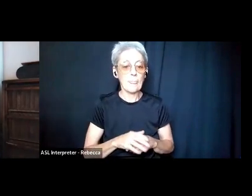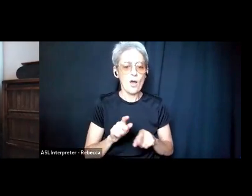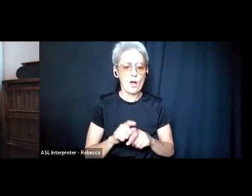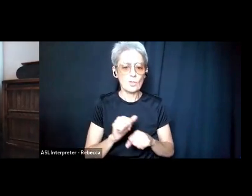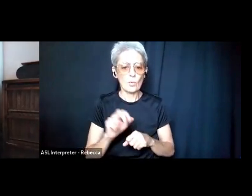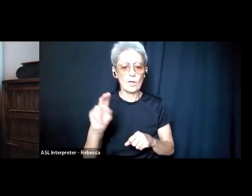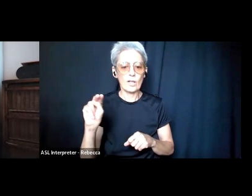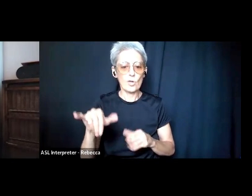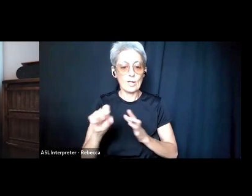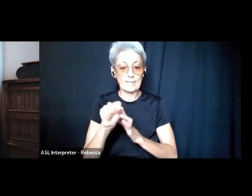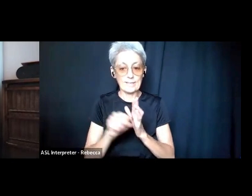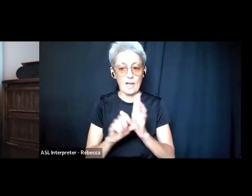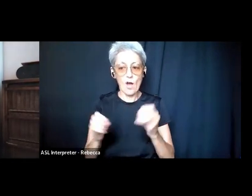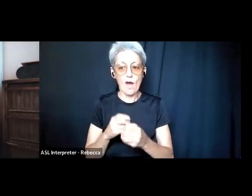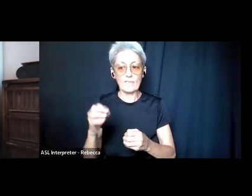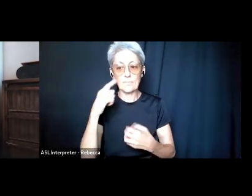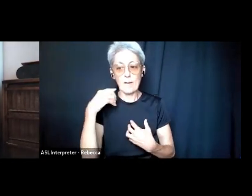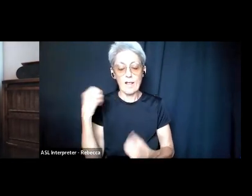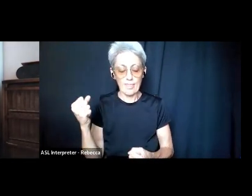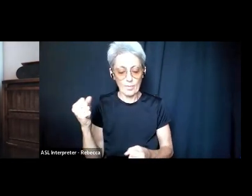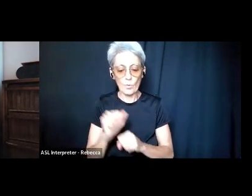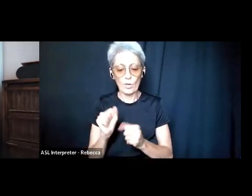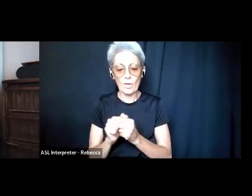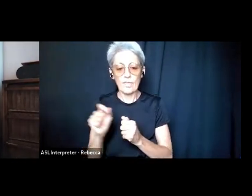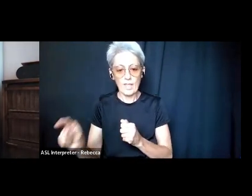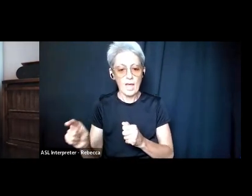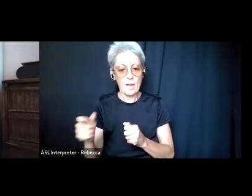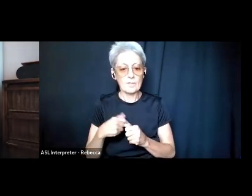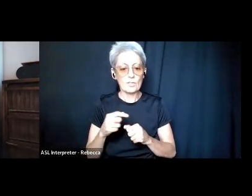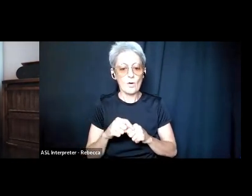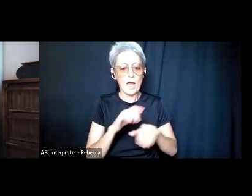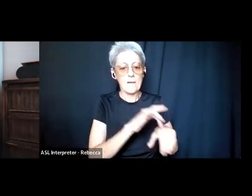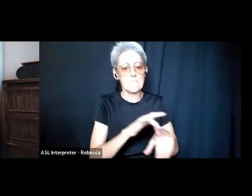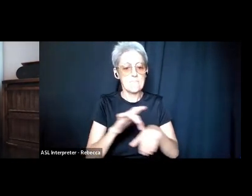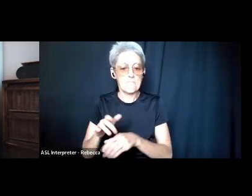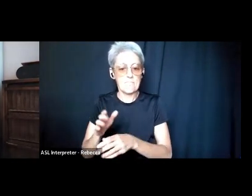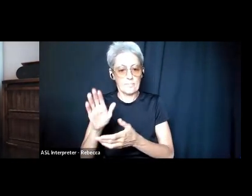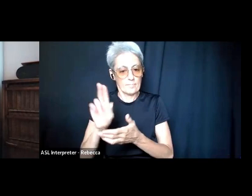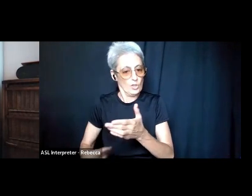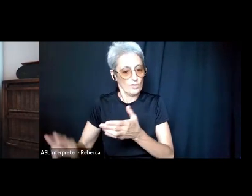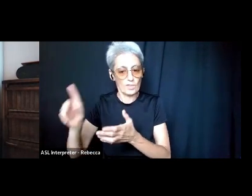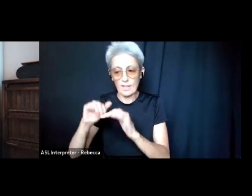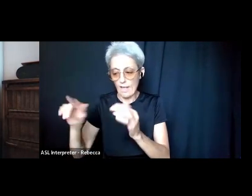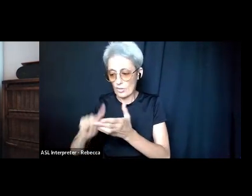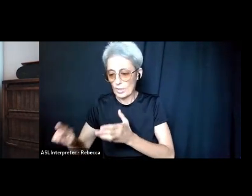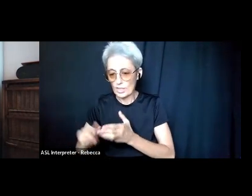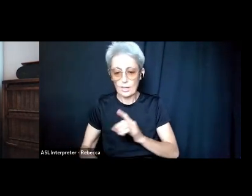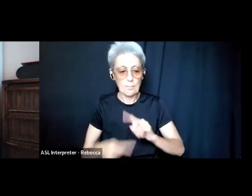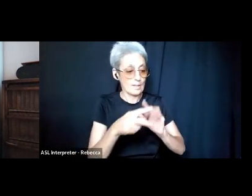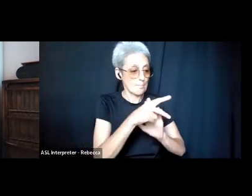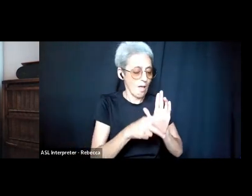York State Office of Mental Health. So I've had a foot in both academic research and policy environments for many